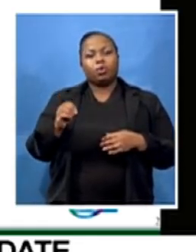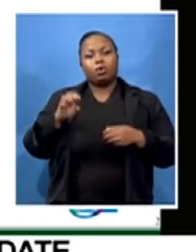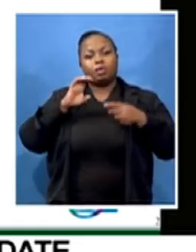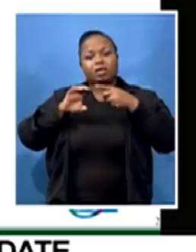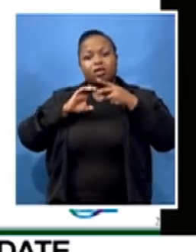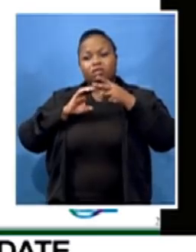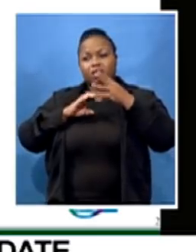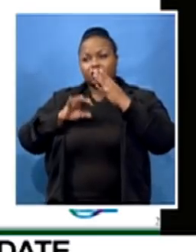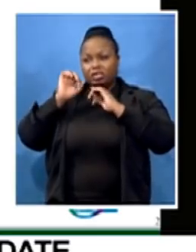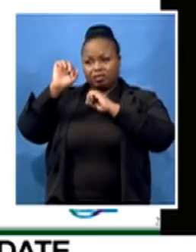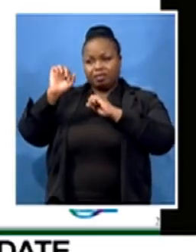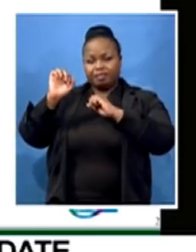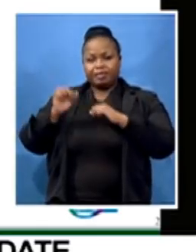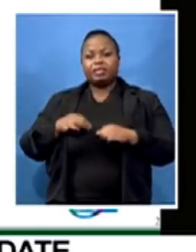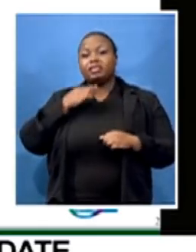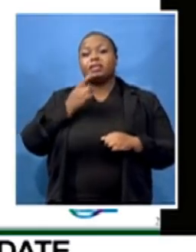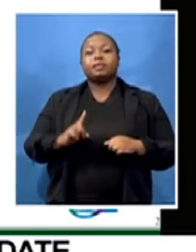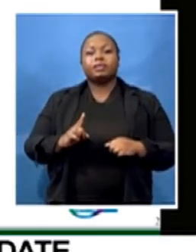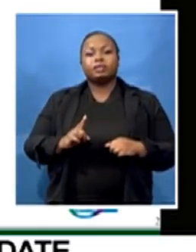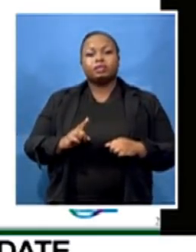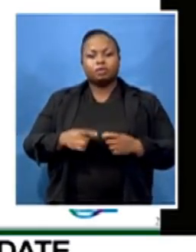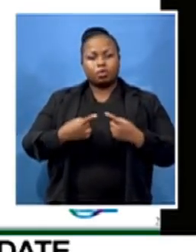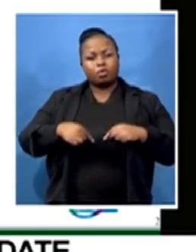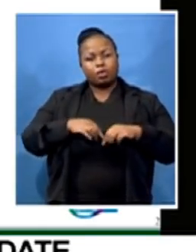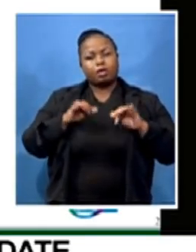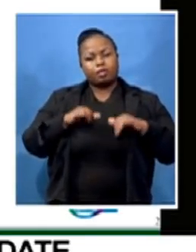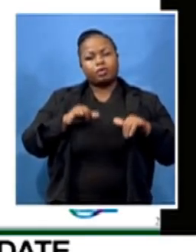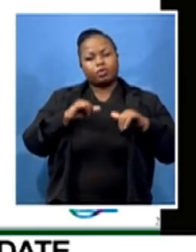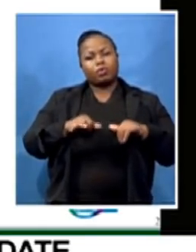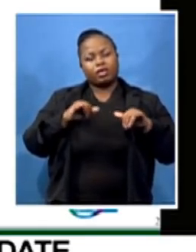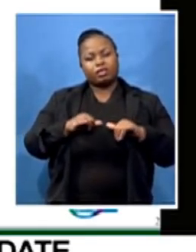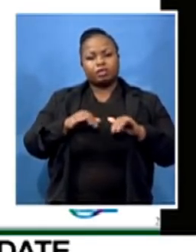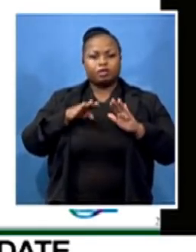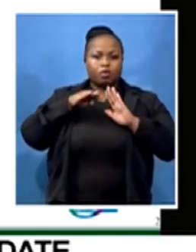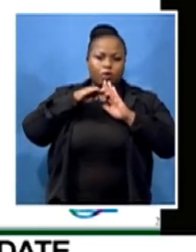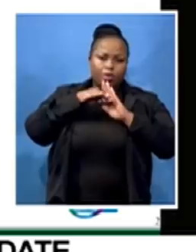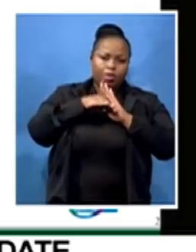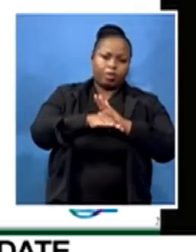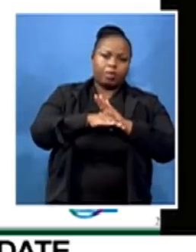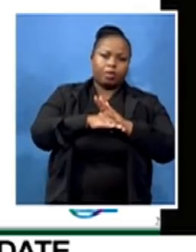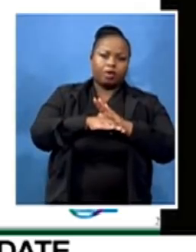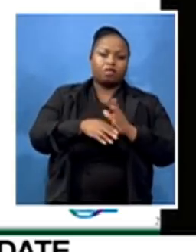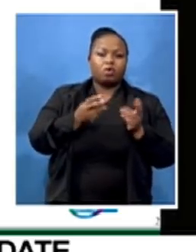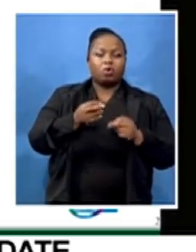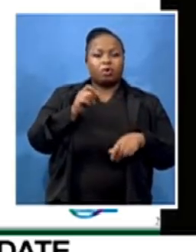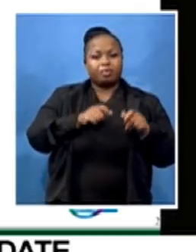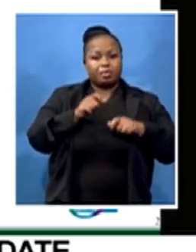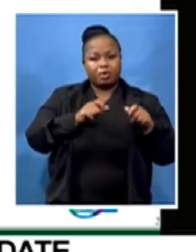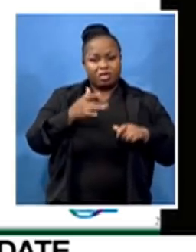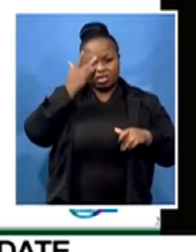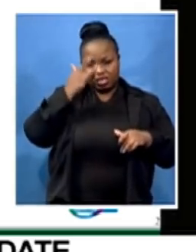should wait for a decline in the numbers of new cases. We must wait until we can show that the risk